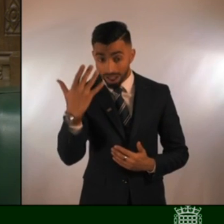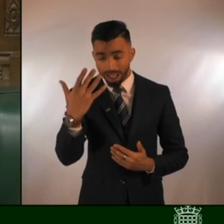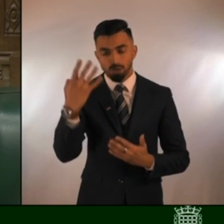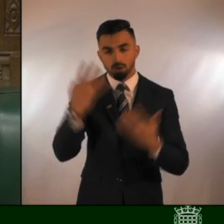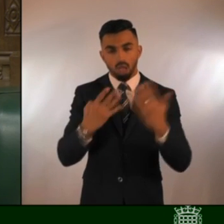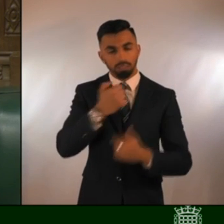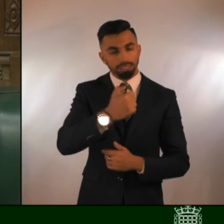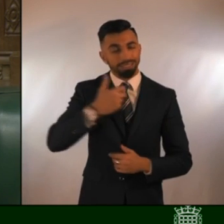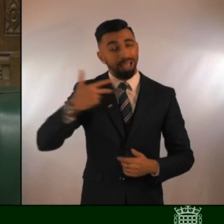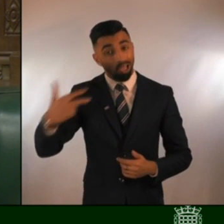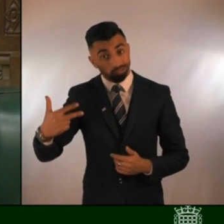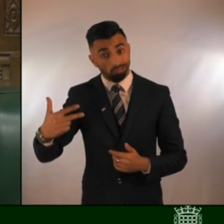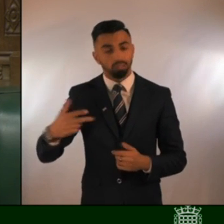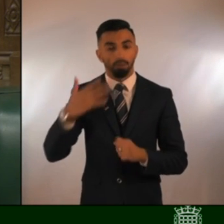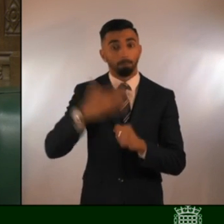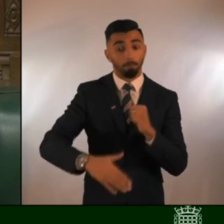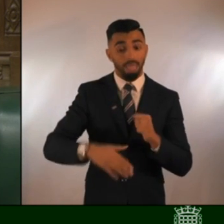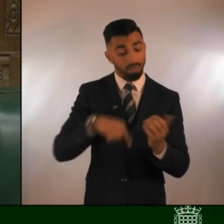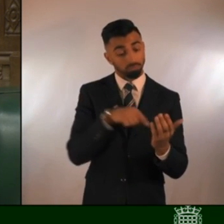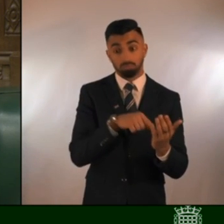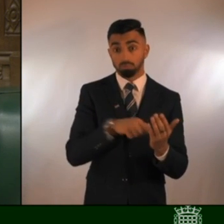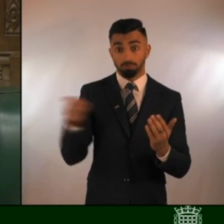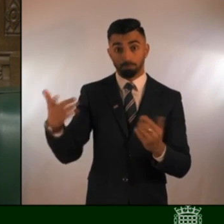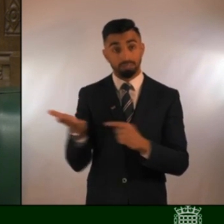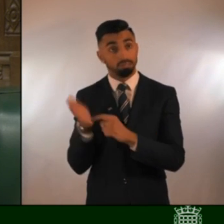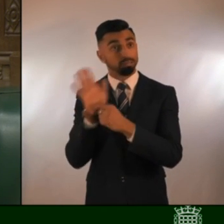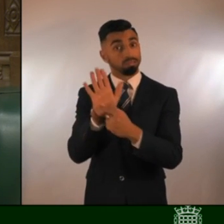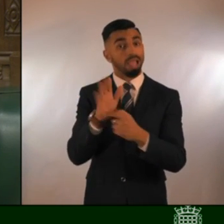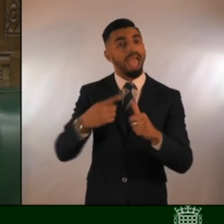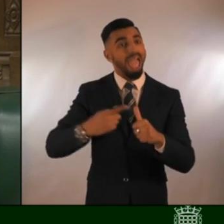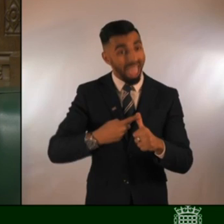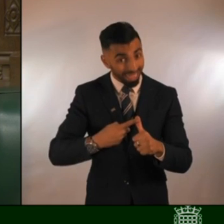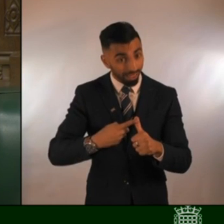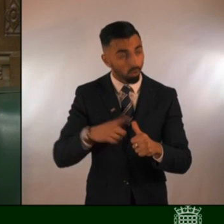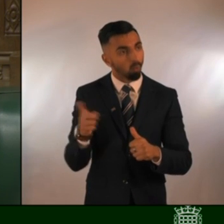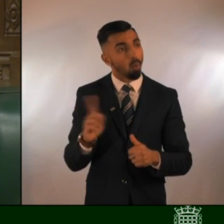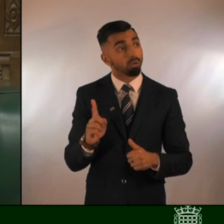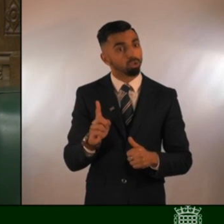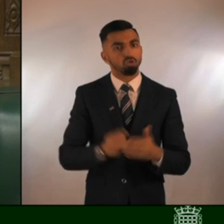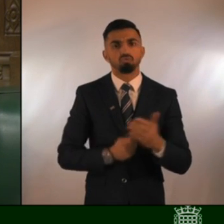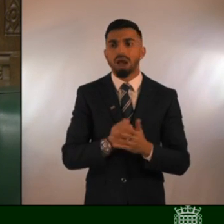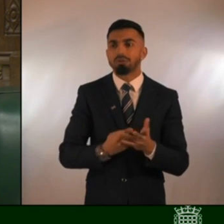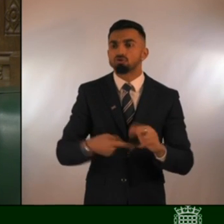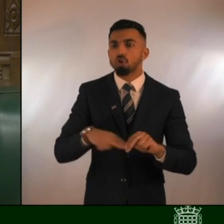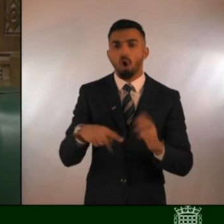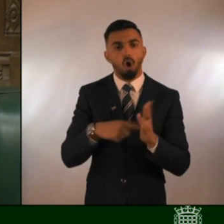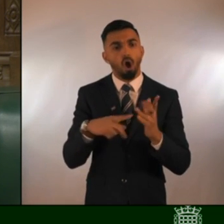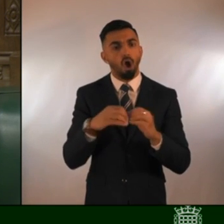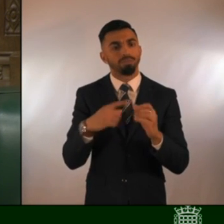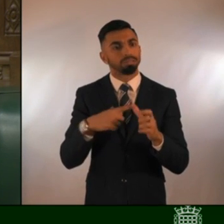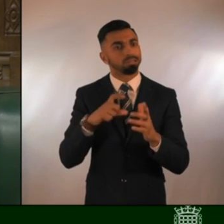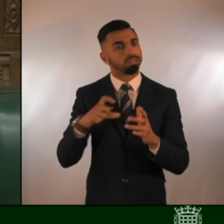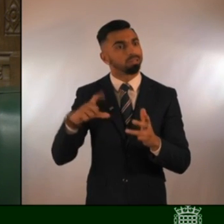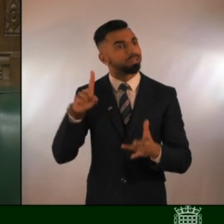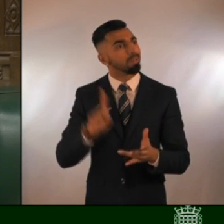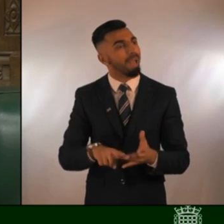provisional statutory effect shall be given to the following motions. A. Rates of tobacco products duty,